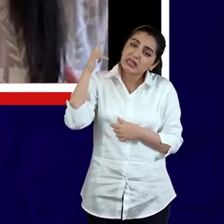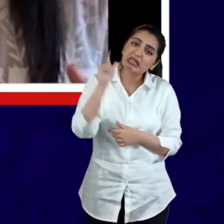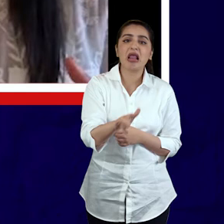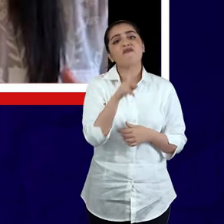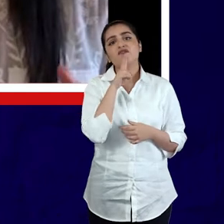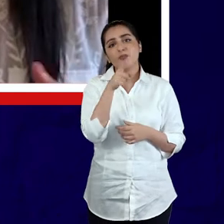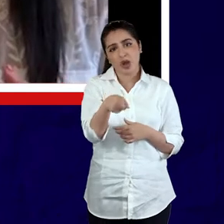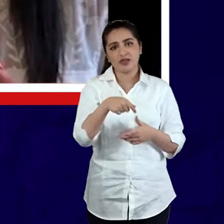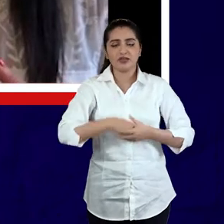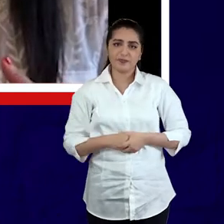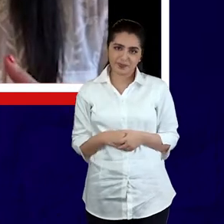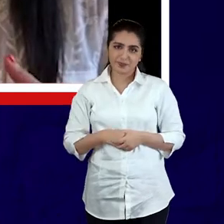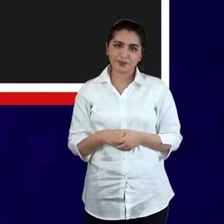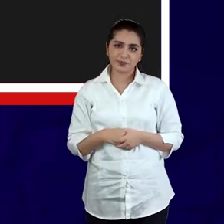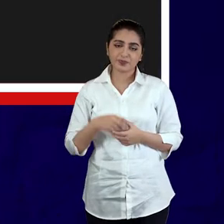I really, really love.